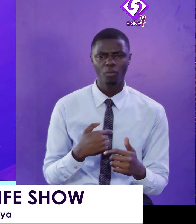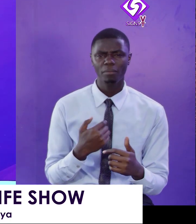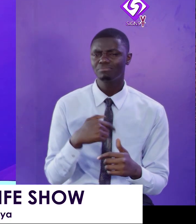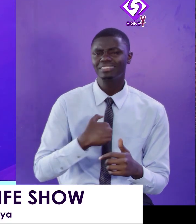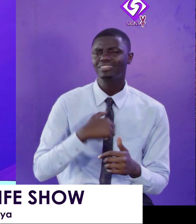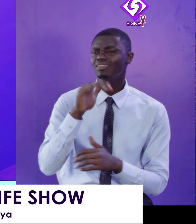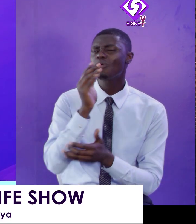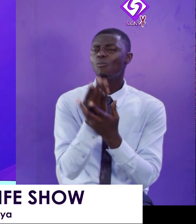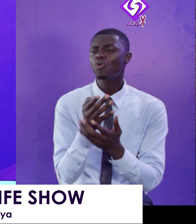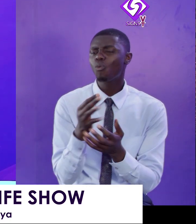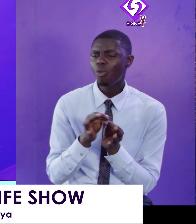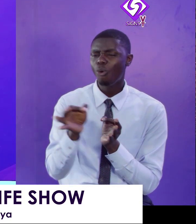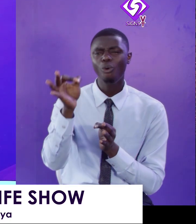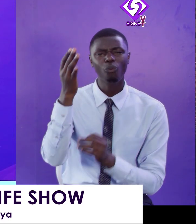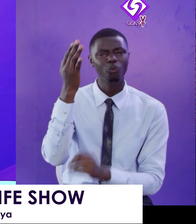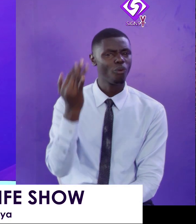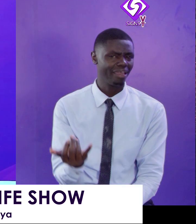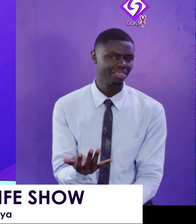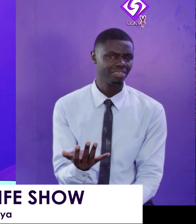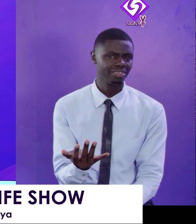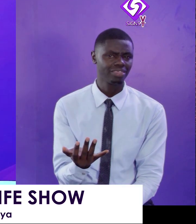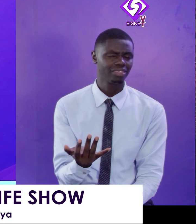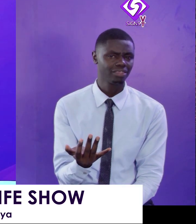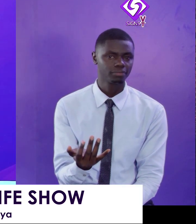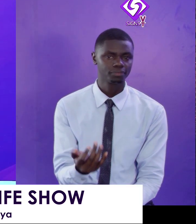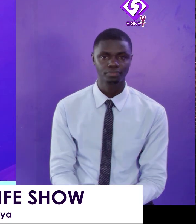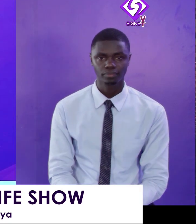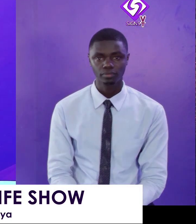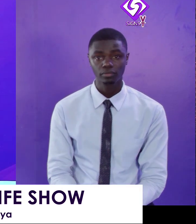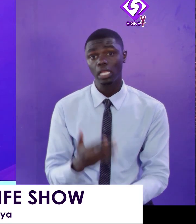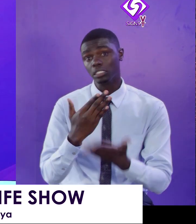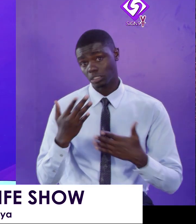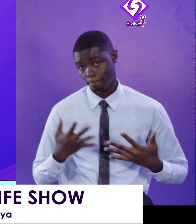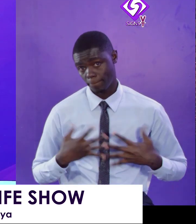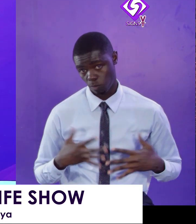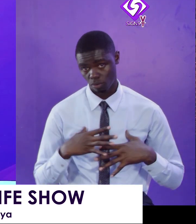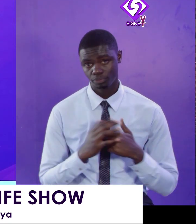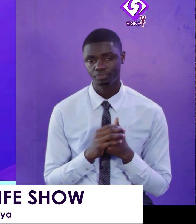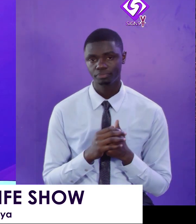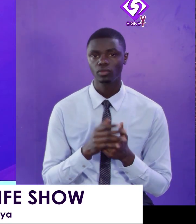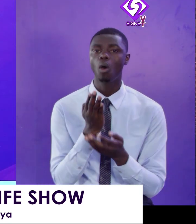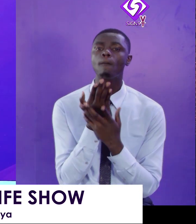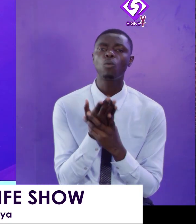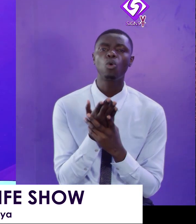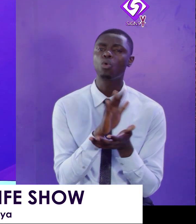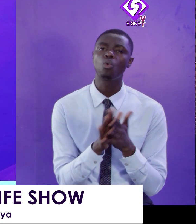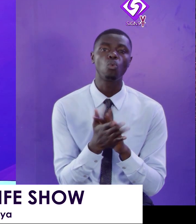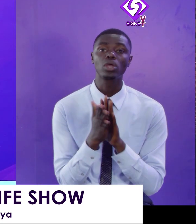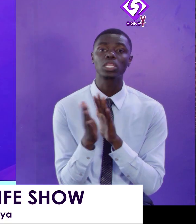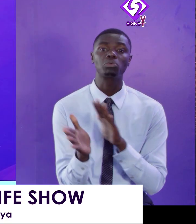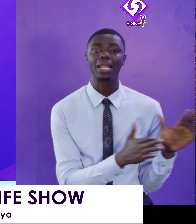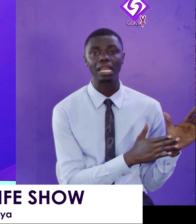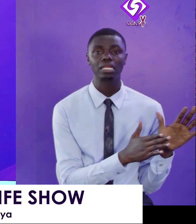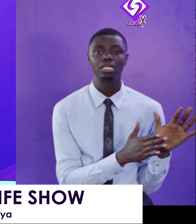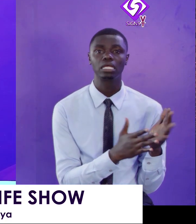long? Why am I on this state for so long? Because some people borrow without a plan. They